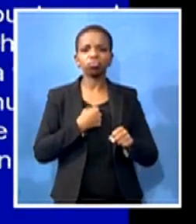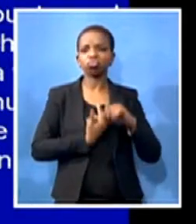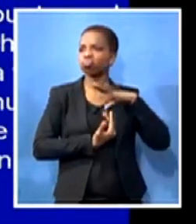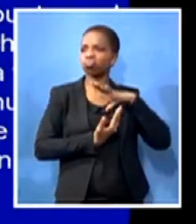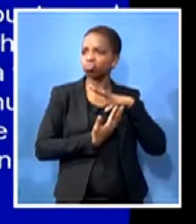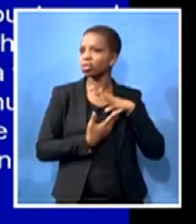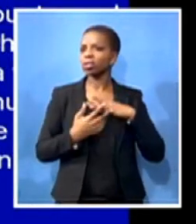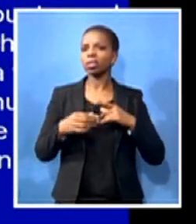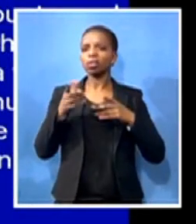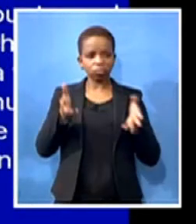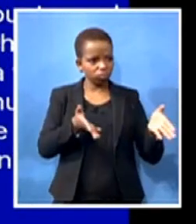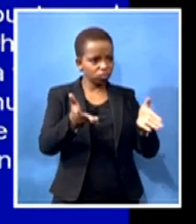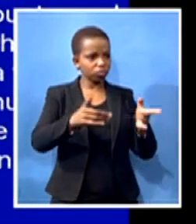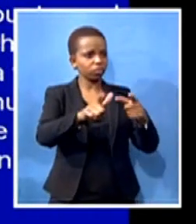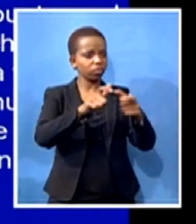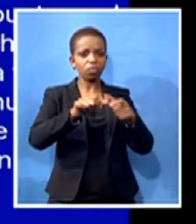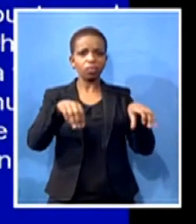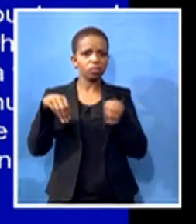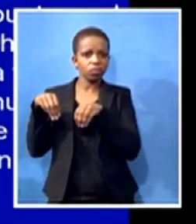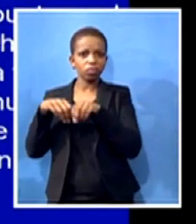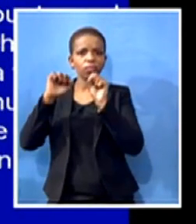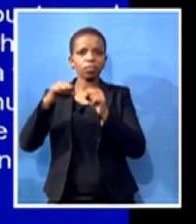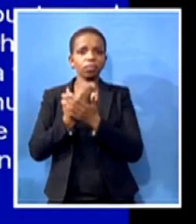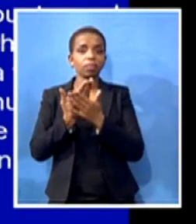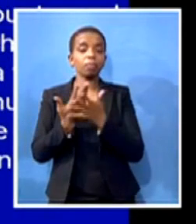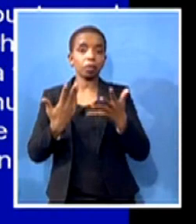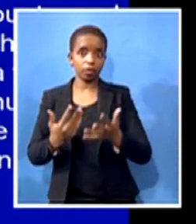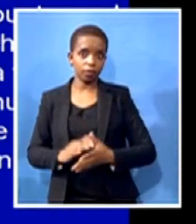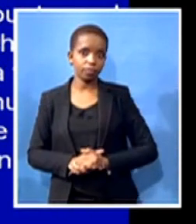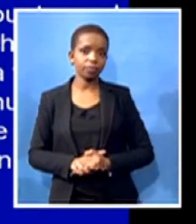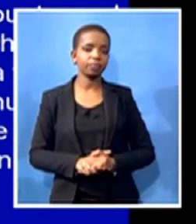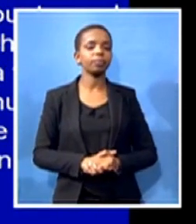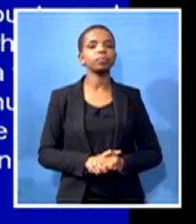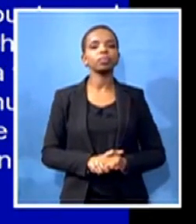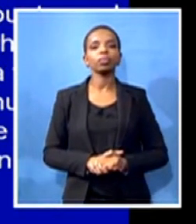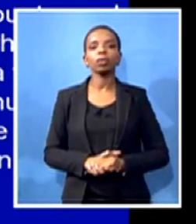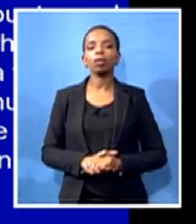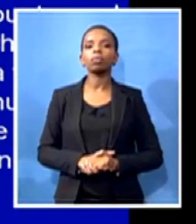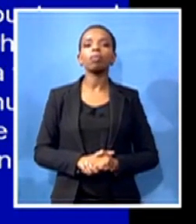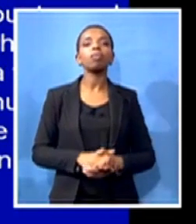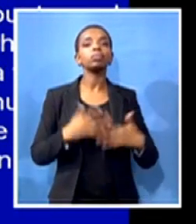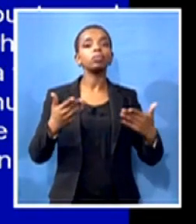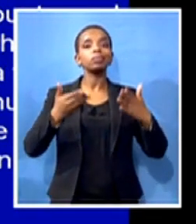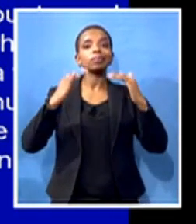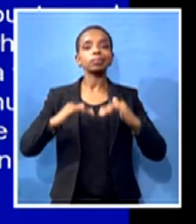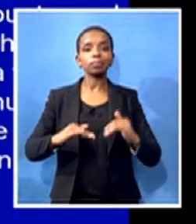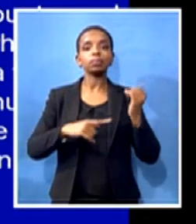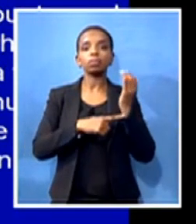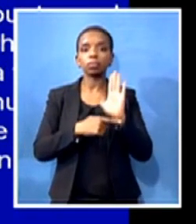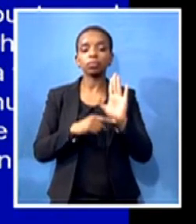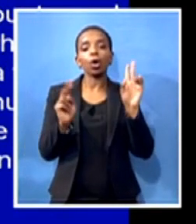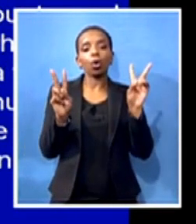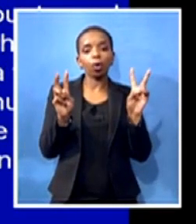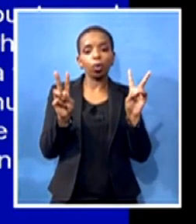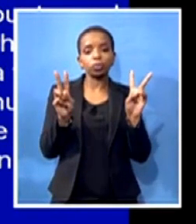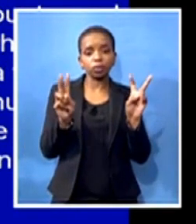second phase. So the next quote is about honesty. So